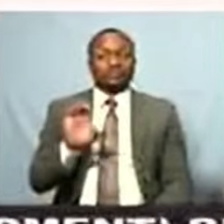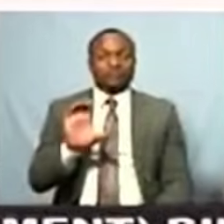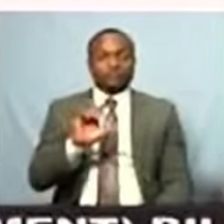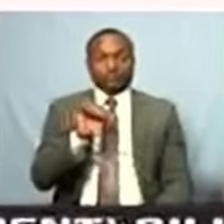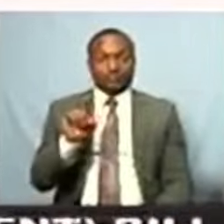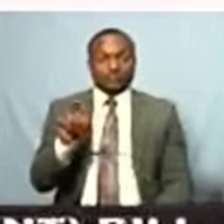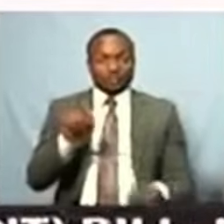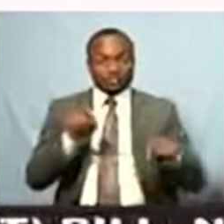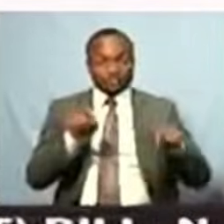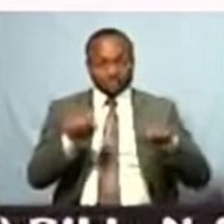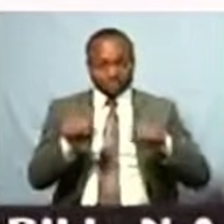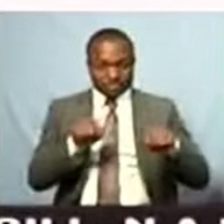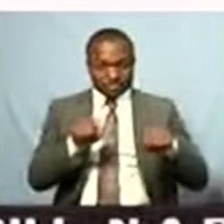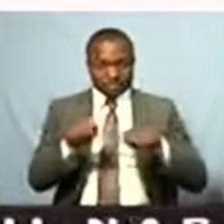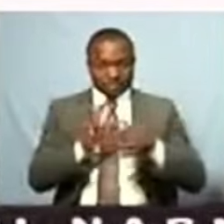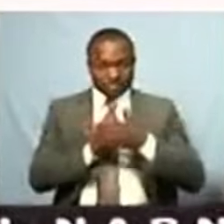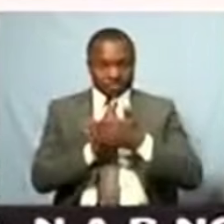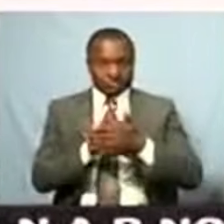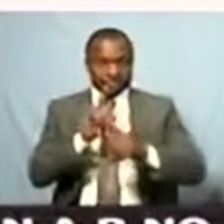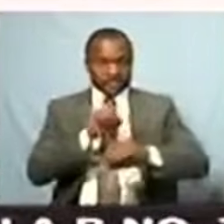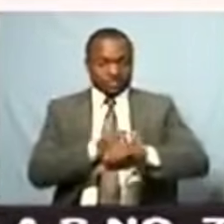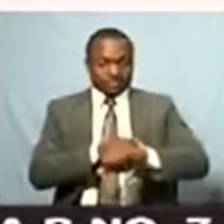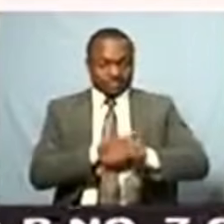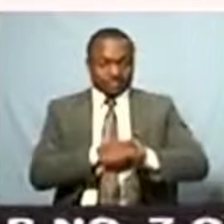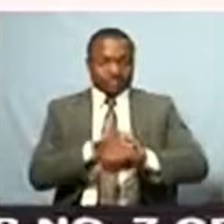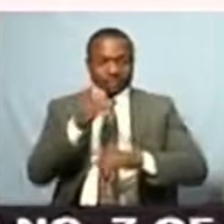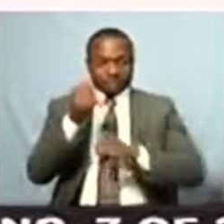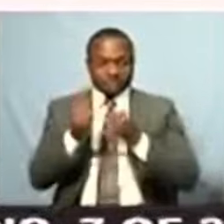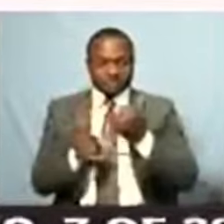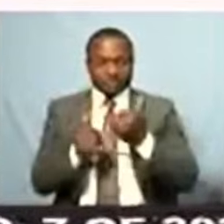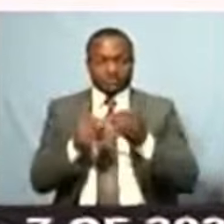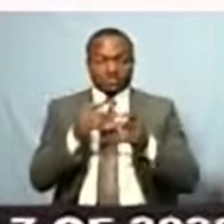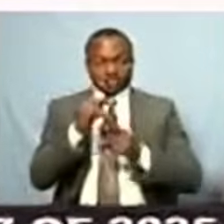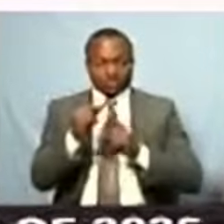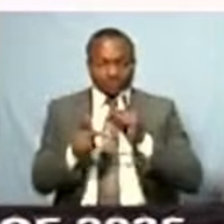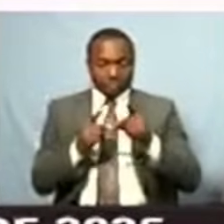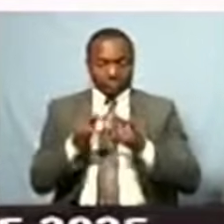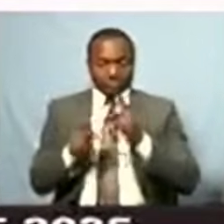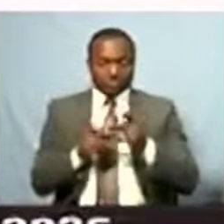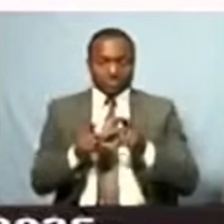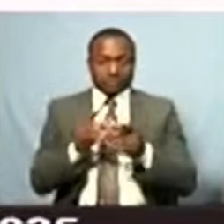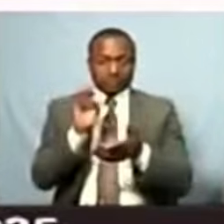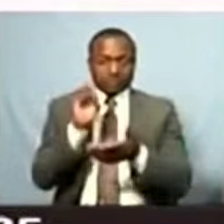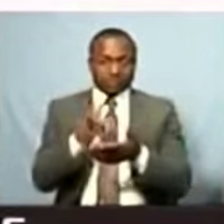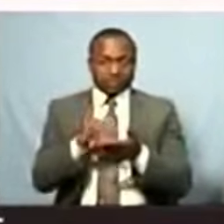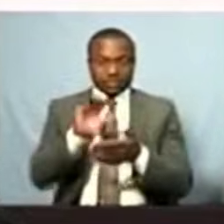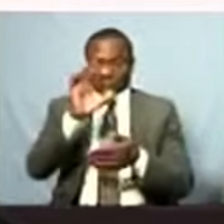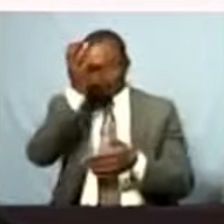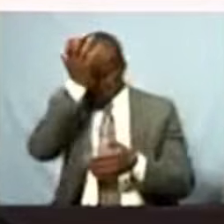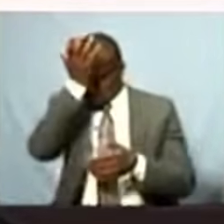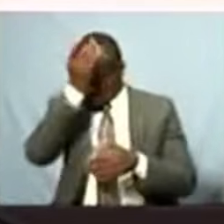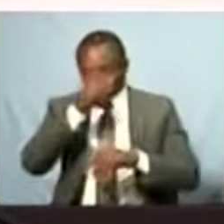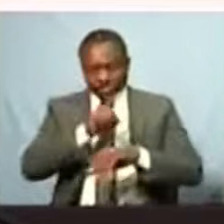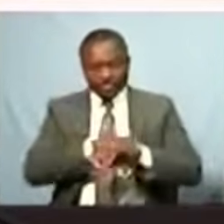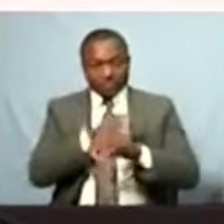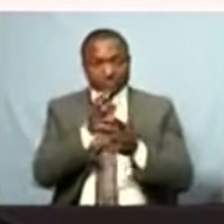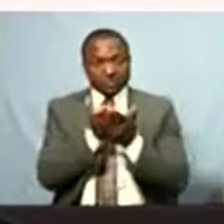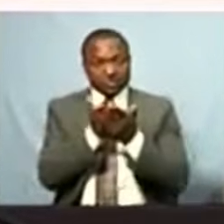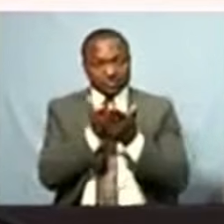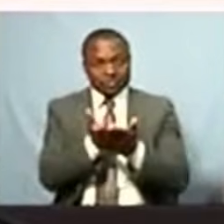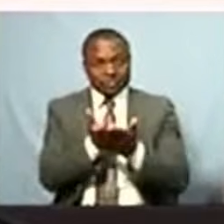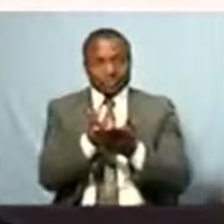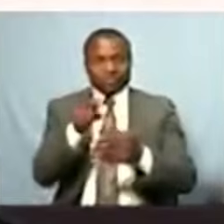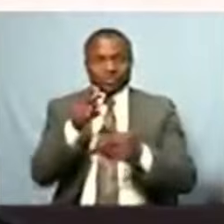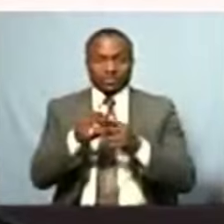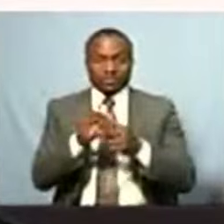by regulations guide on the time frame for the completion of the process relating to the setting of the date and time for submission of the